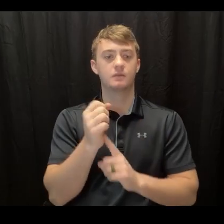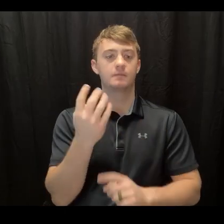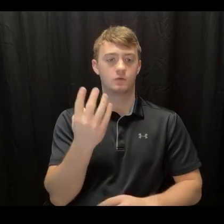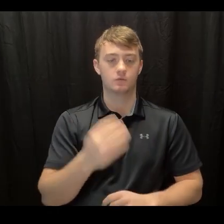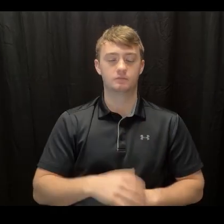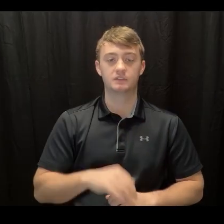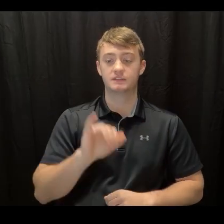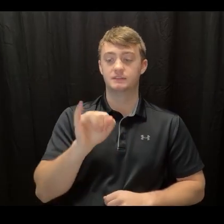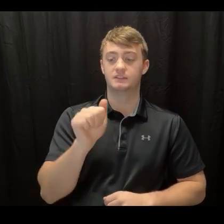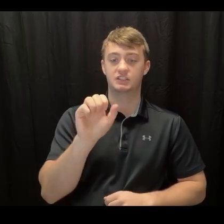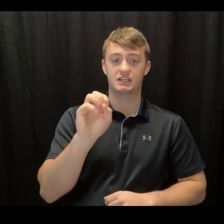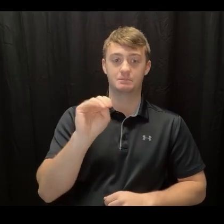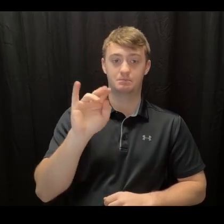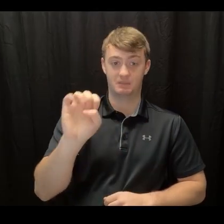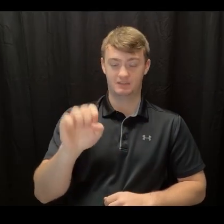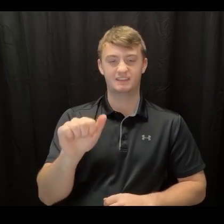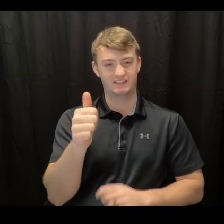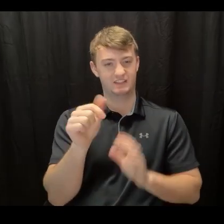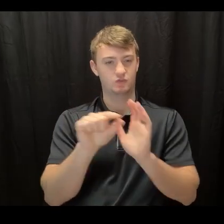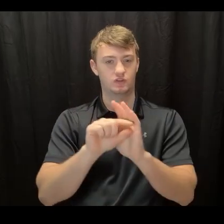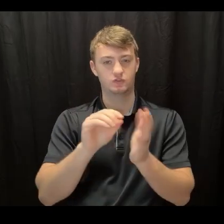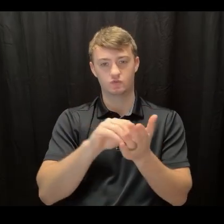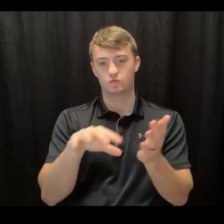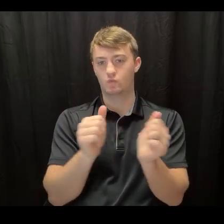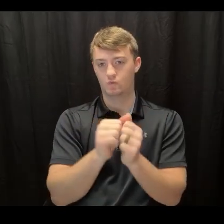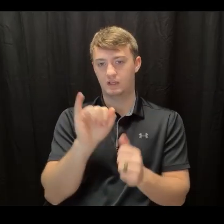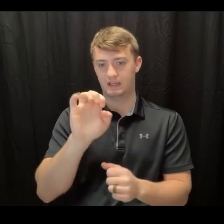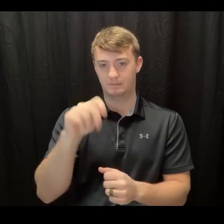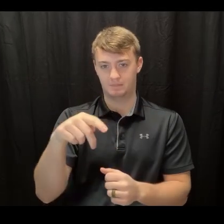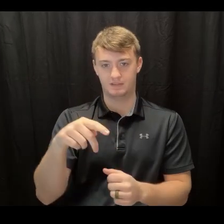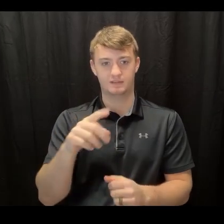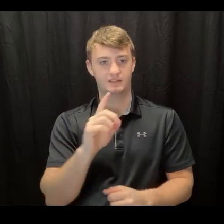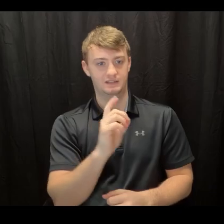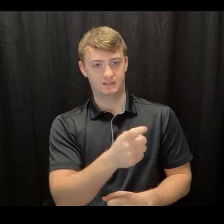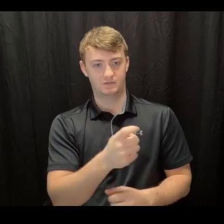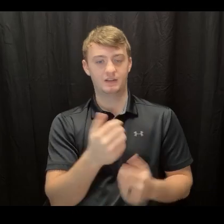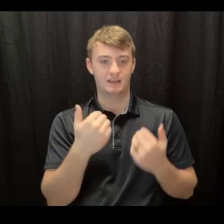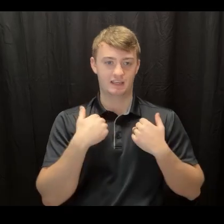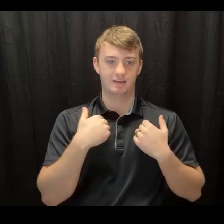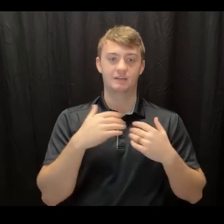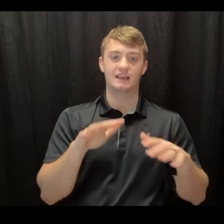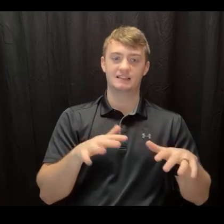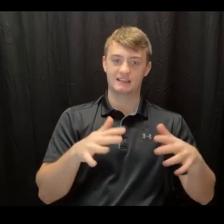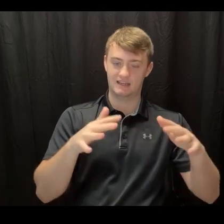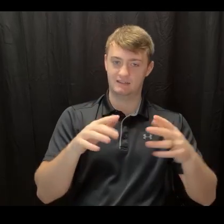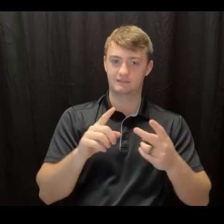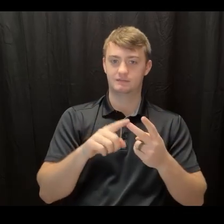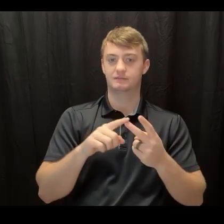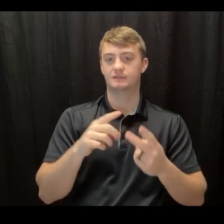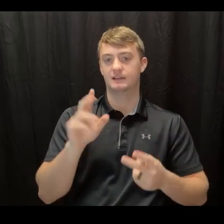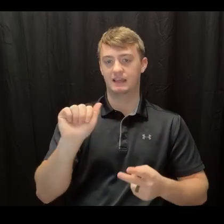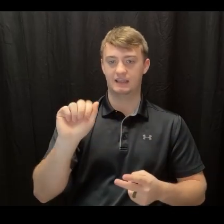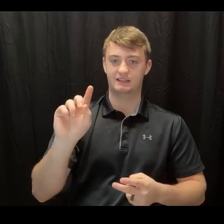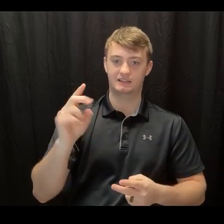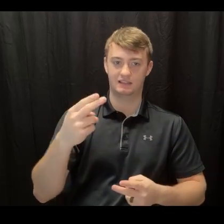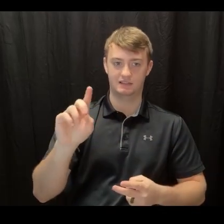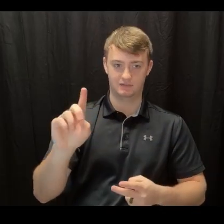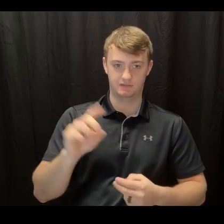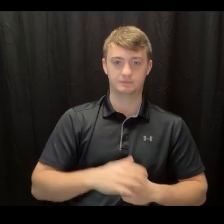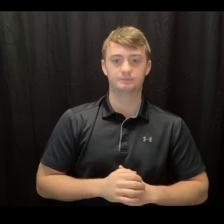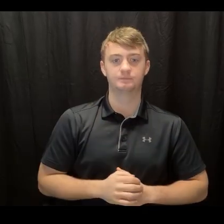Scenario 4. Jasmine is a 10th grade student with an IEP who is diagnosed as having anxiety and attention